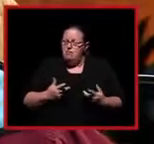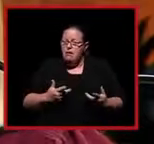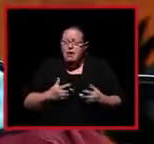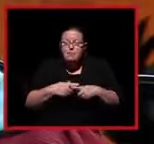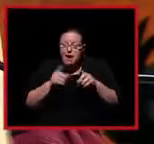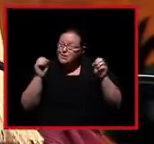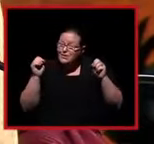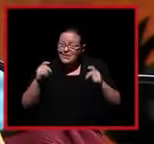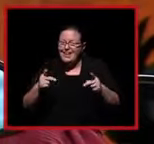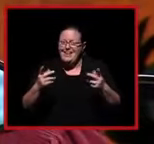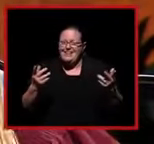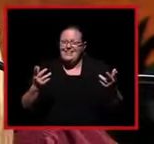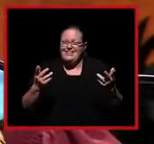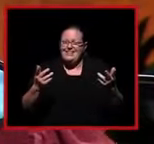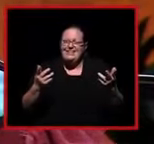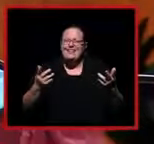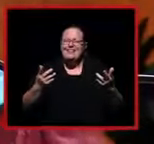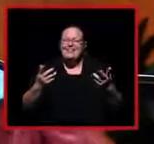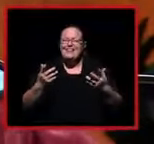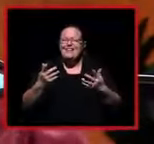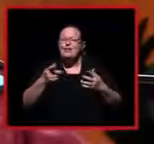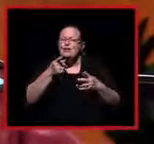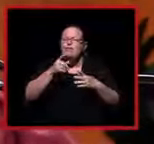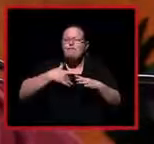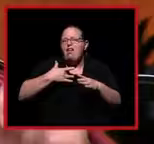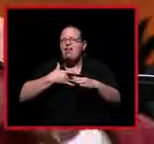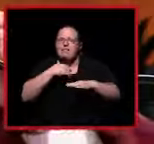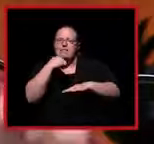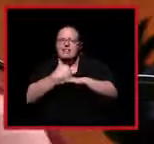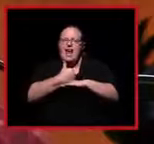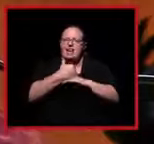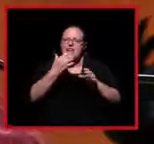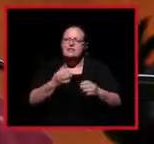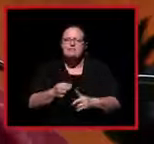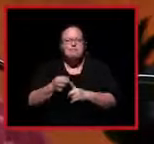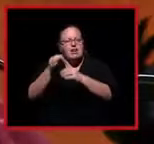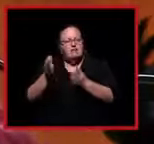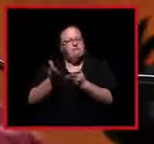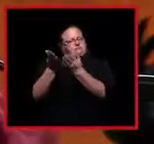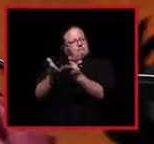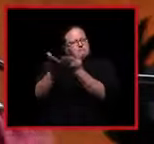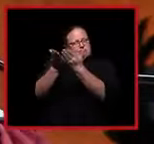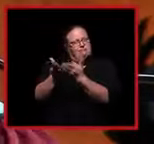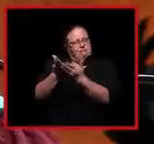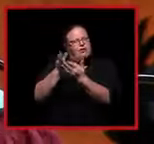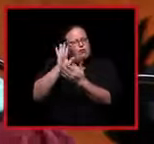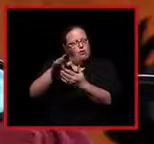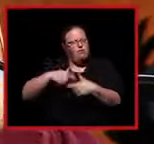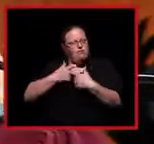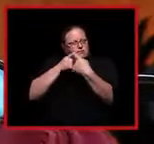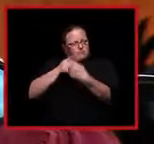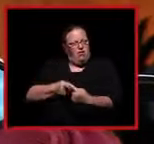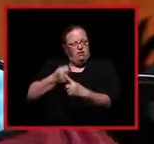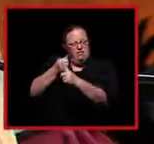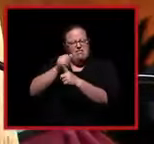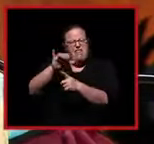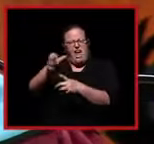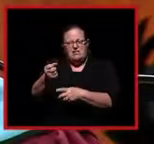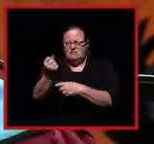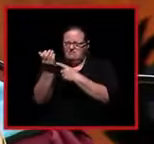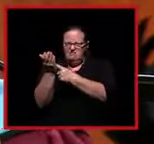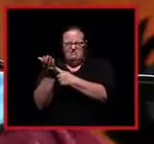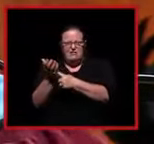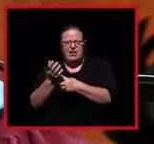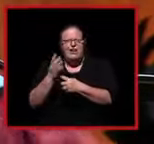okay, because what sets you apart is the struggle in your life, and that gives you